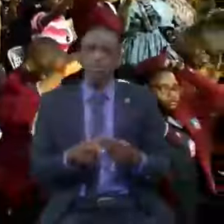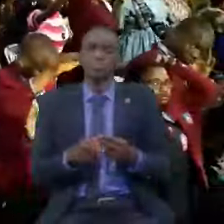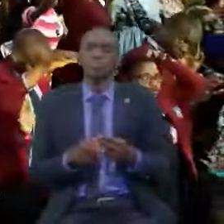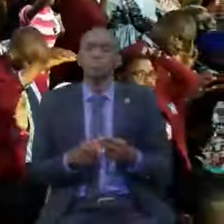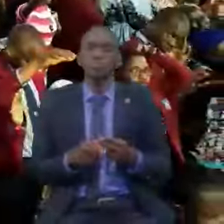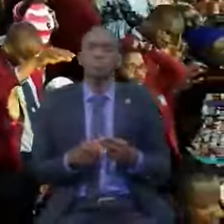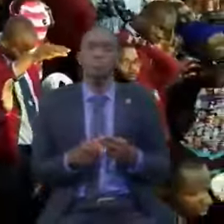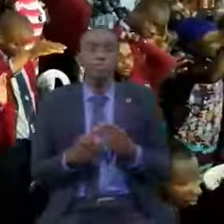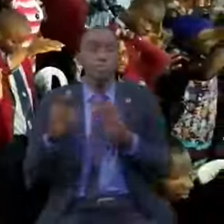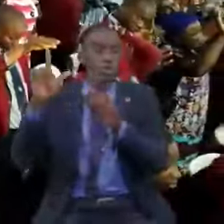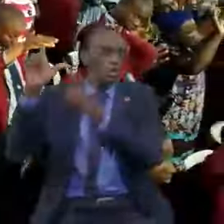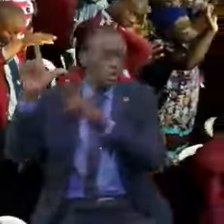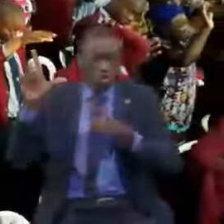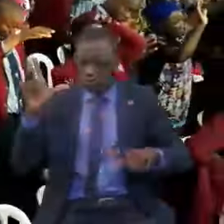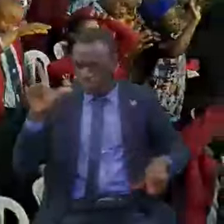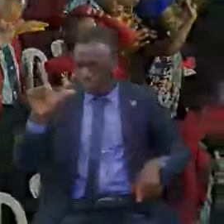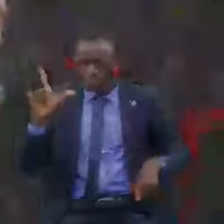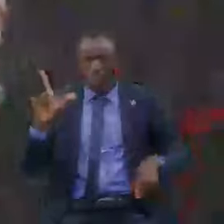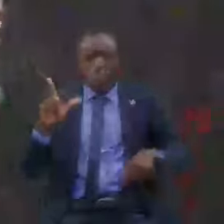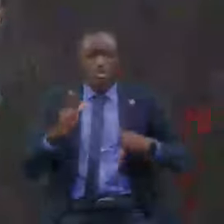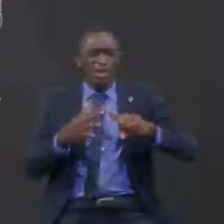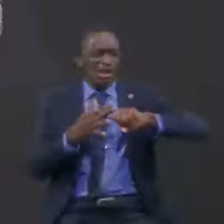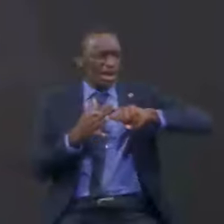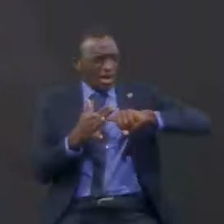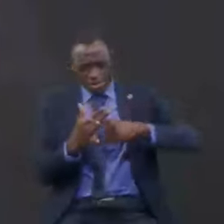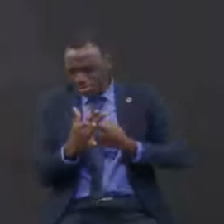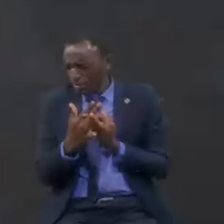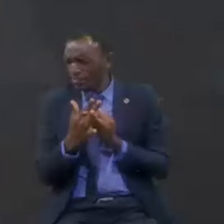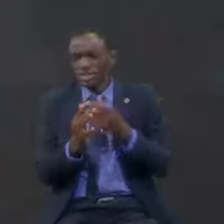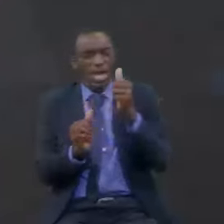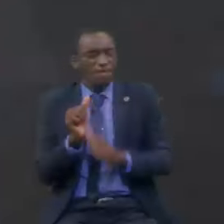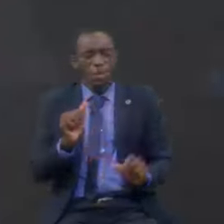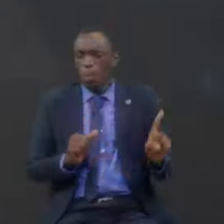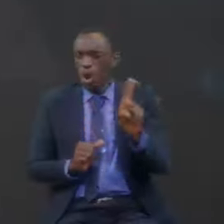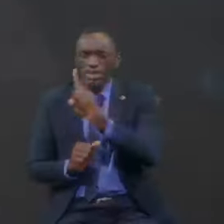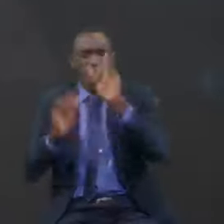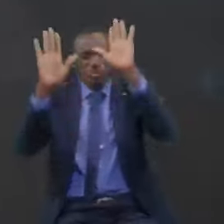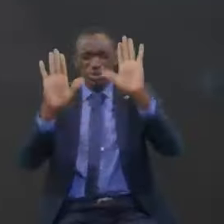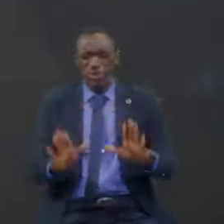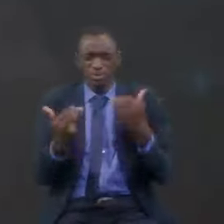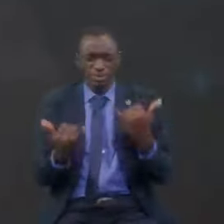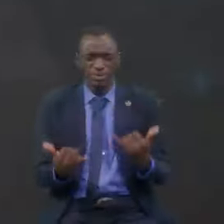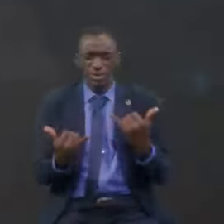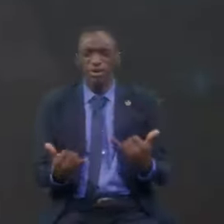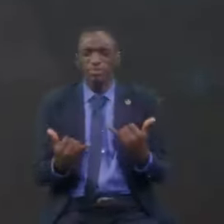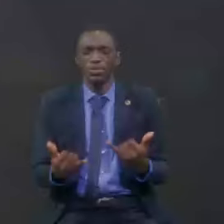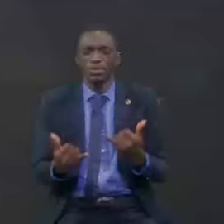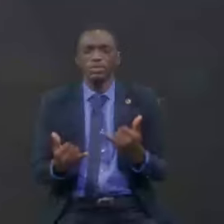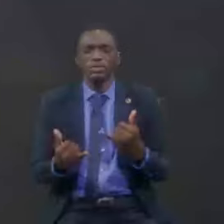Lord, activate everyone's miracle right now. Send it down